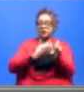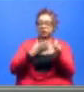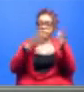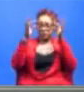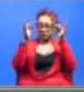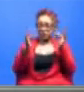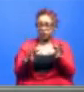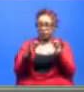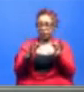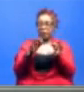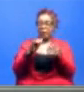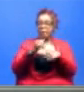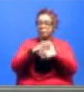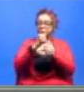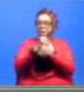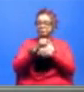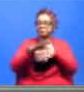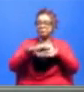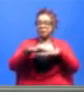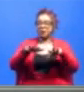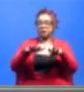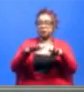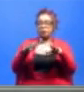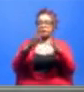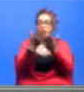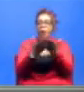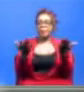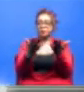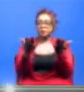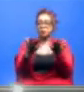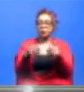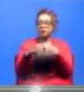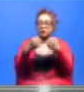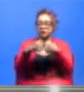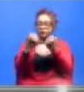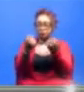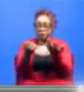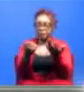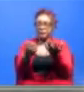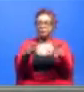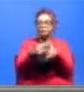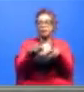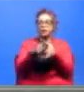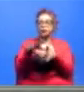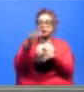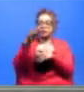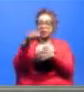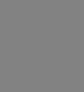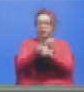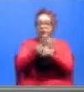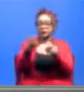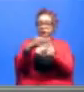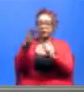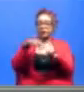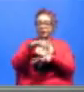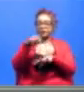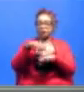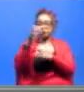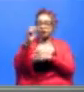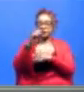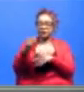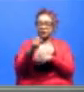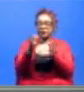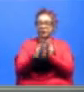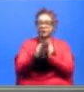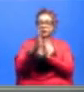decisions facilitate the spread of weapons of mass destruction, mass atrocities, and violations of national sovereignty